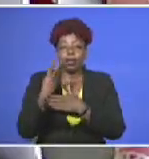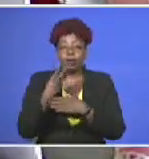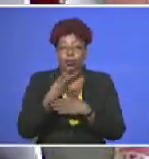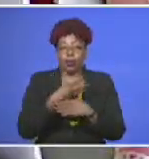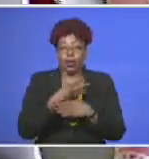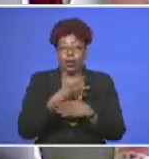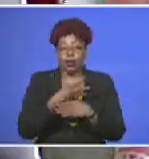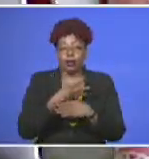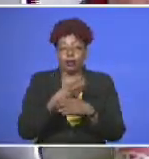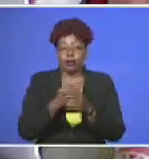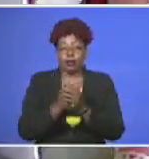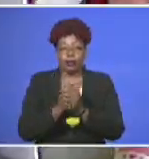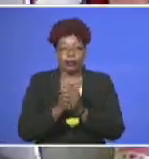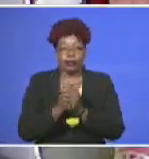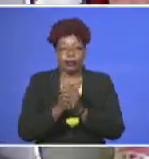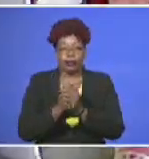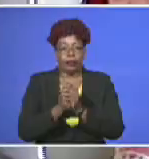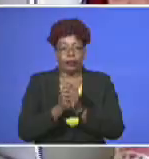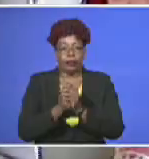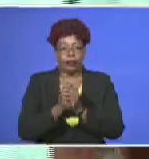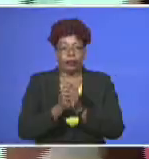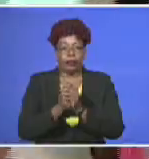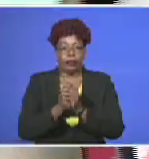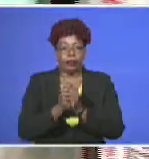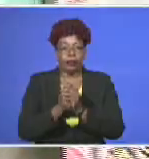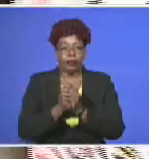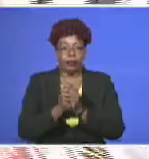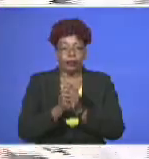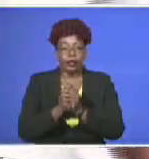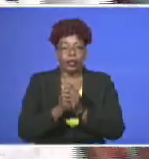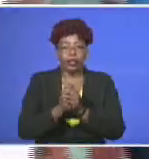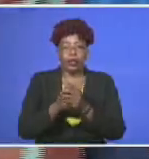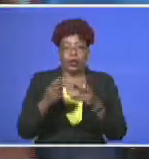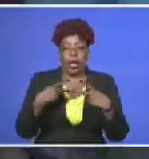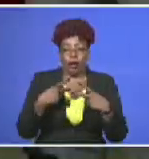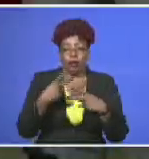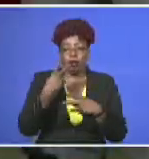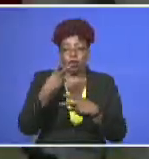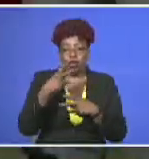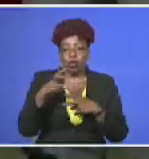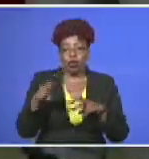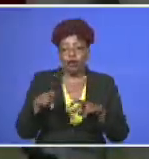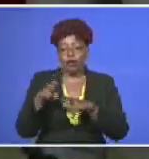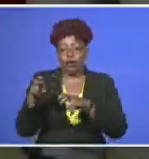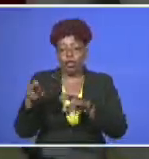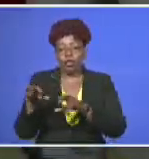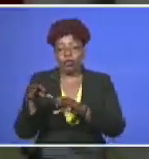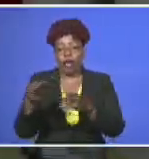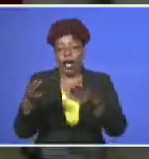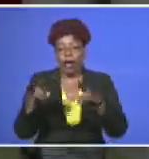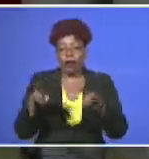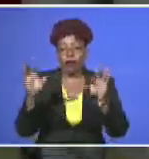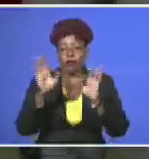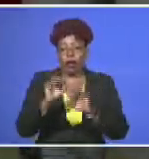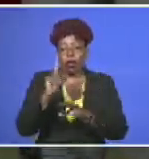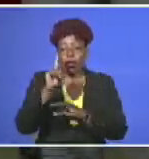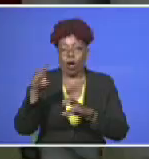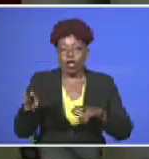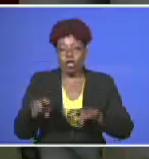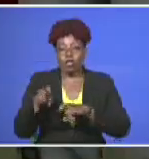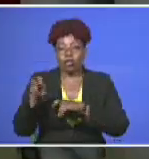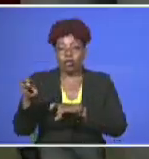2 field trips. Each one of them will occur on the Friday at the end of the week. One of the